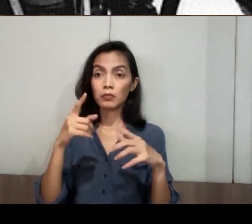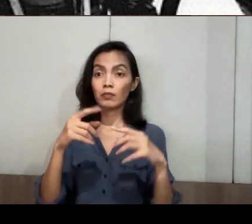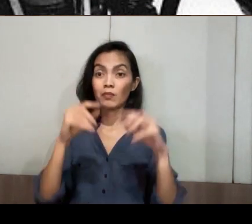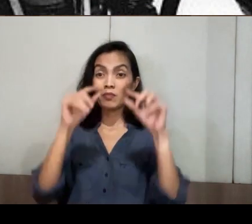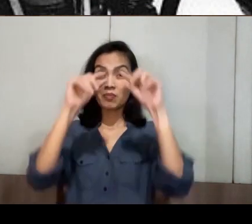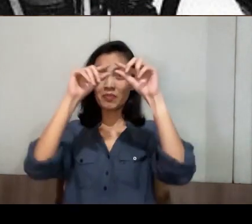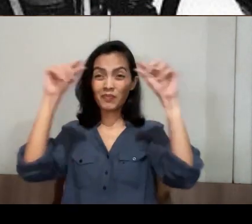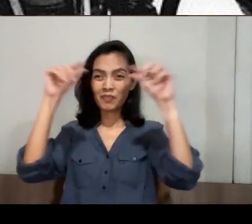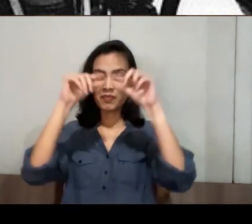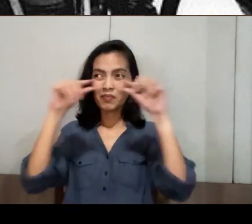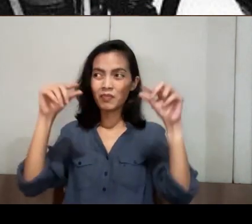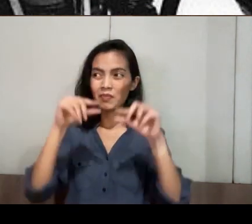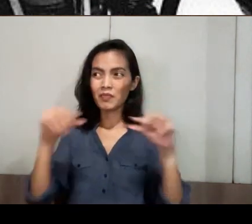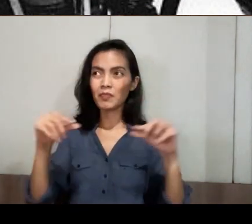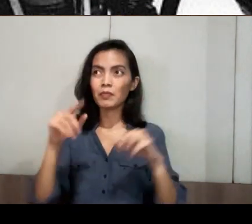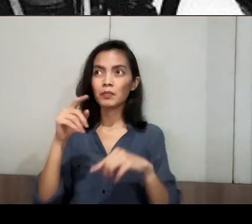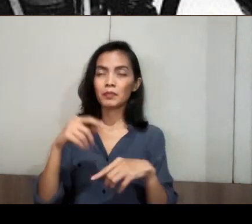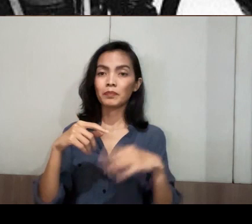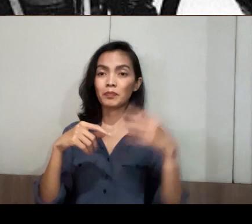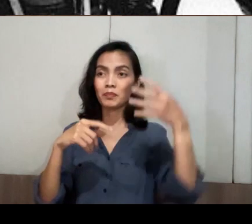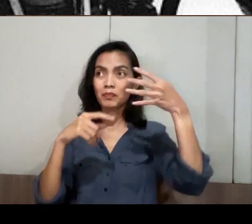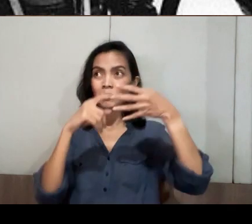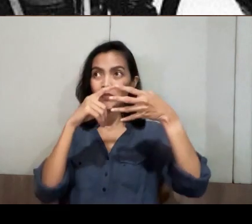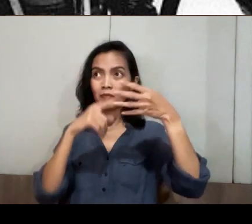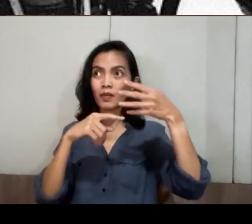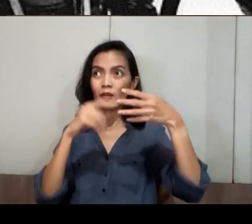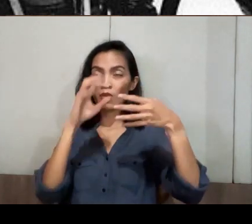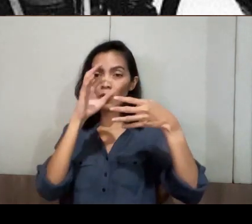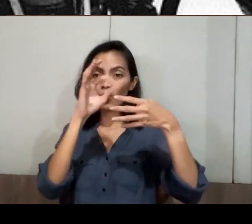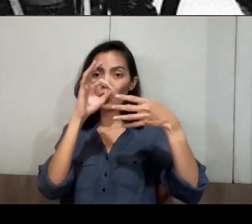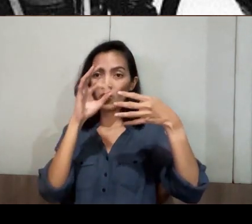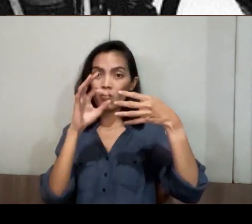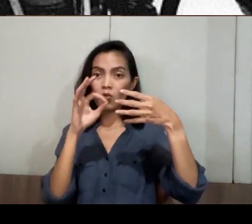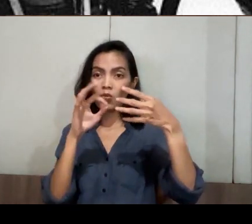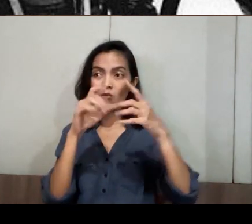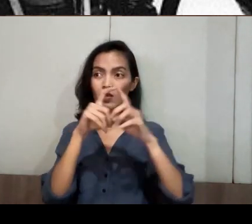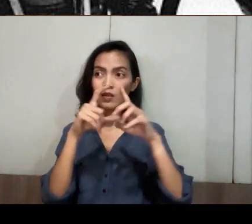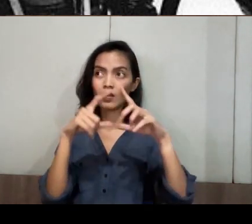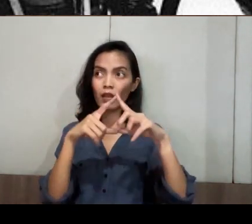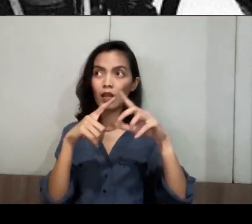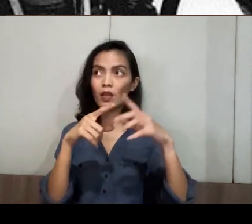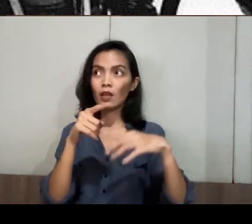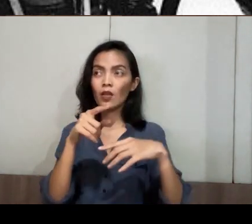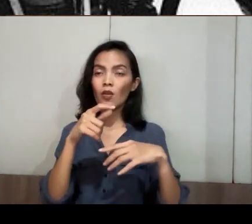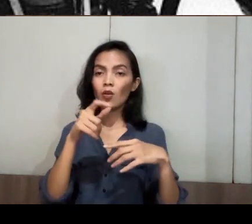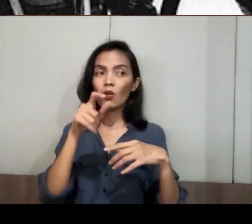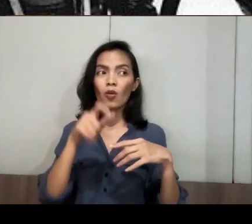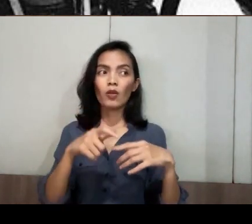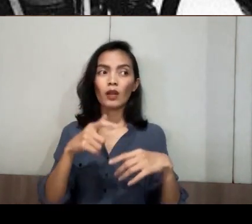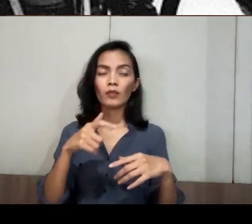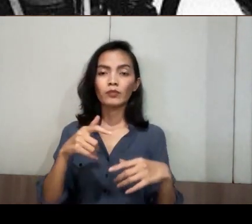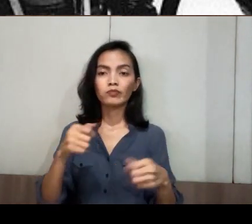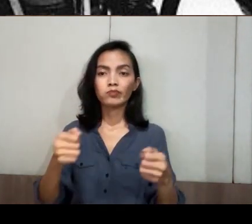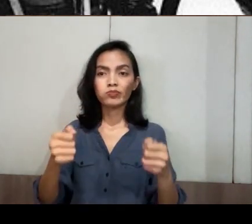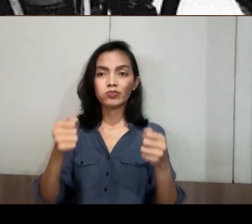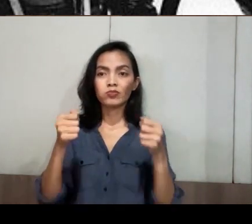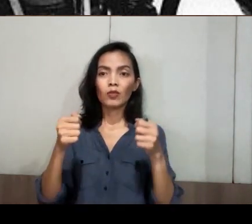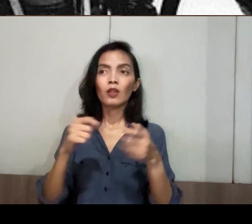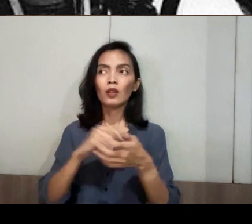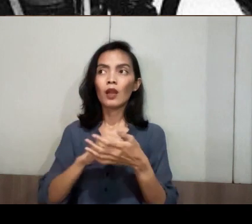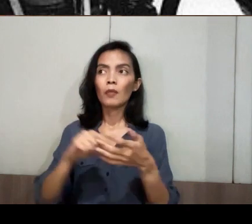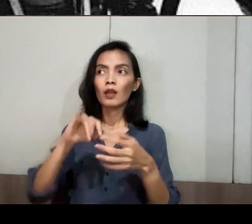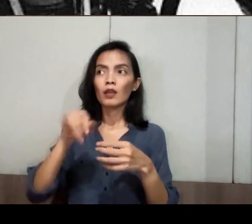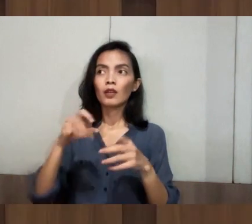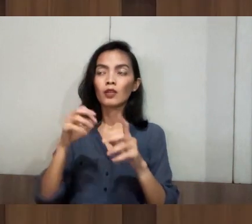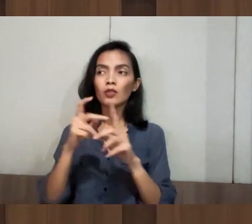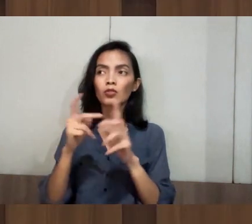observe, orient, decide, and act. Now, this OODA loop is firstly introduced by that man right there.